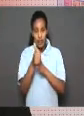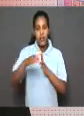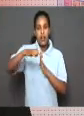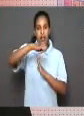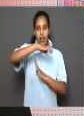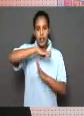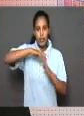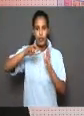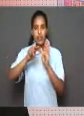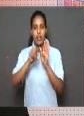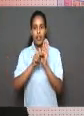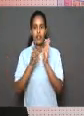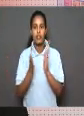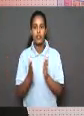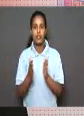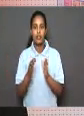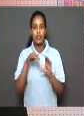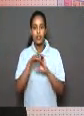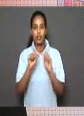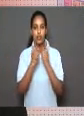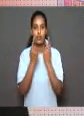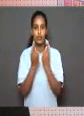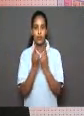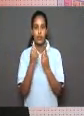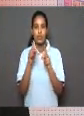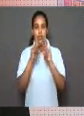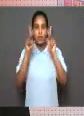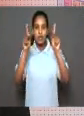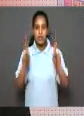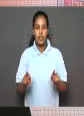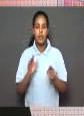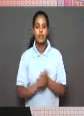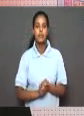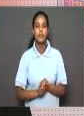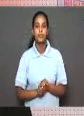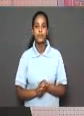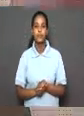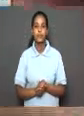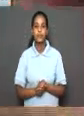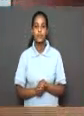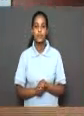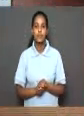of electronegativity in groups of the periodic table.